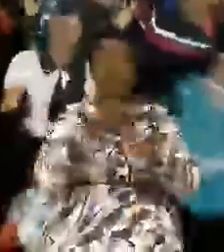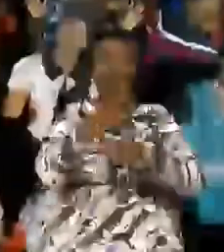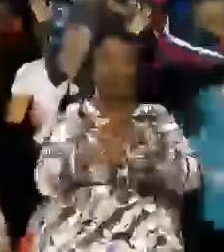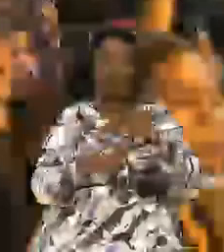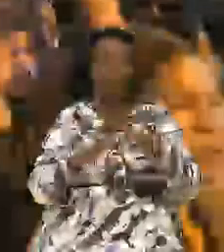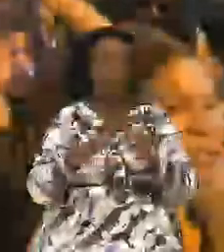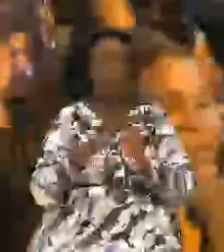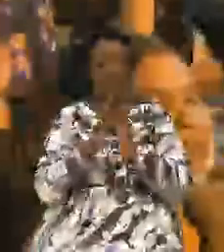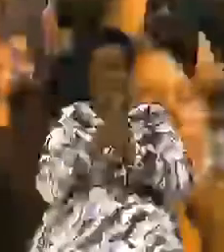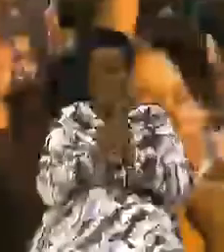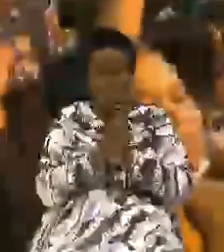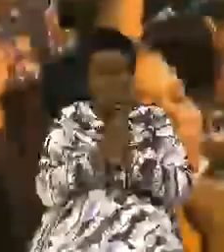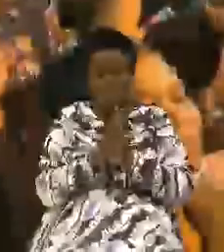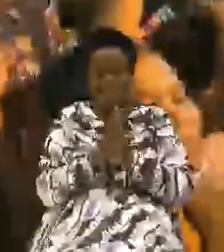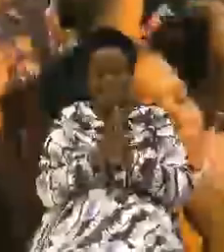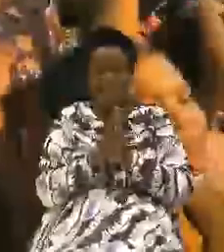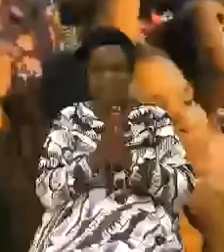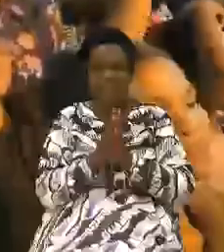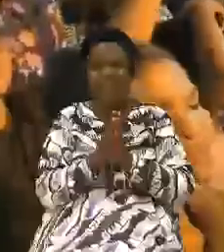Amen.